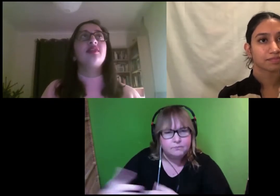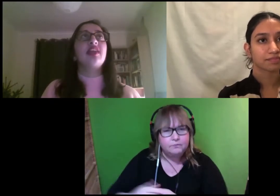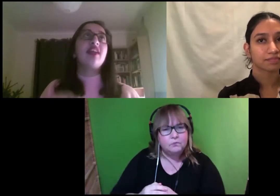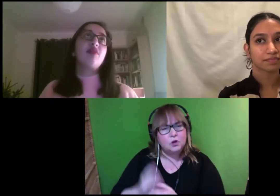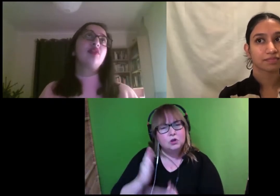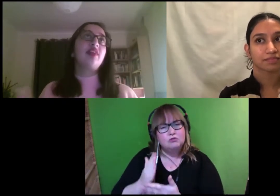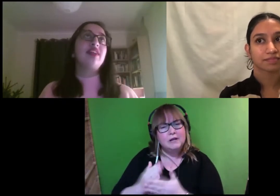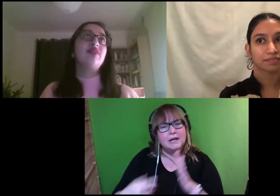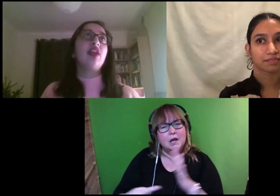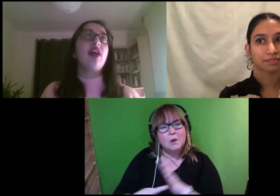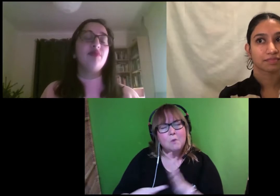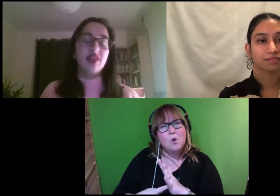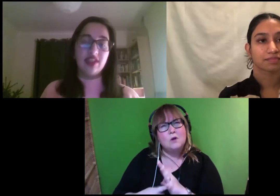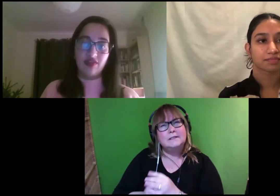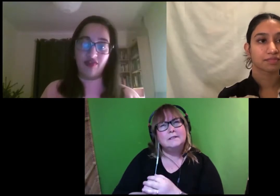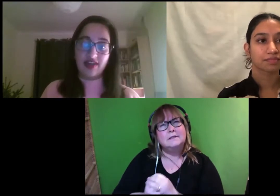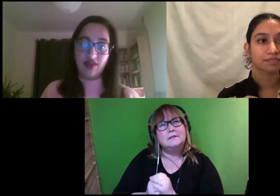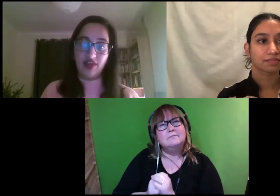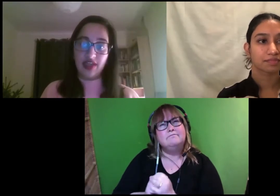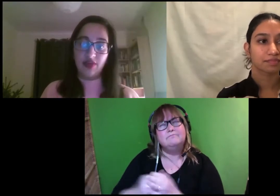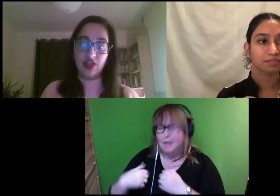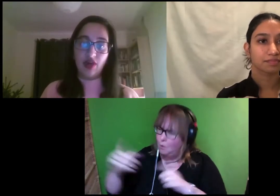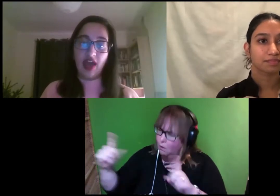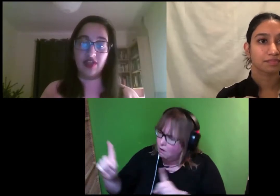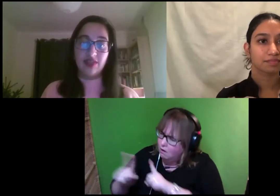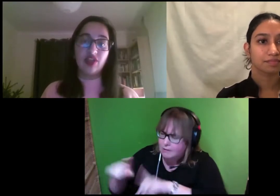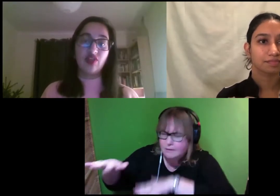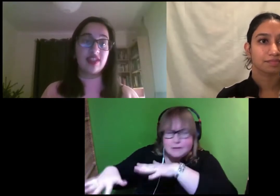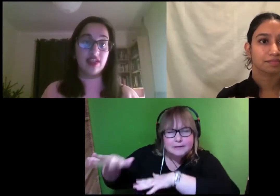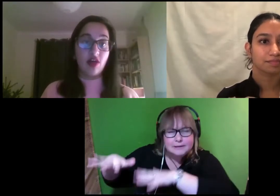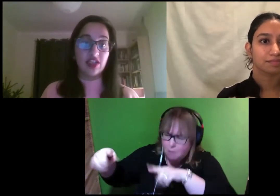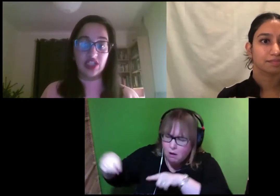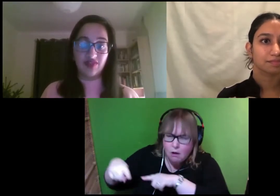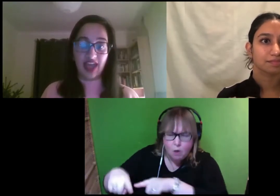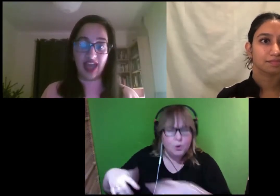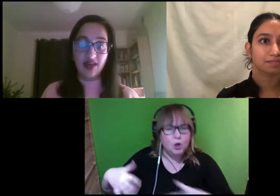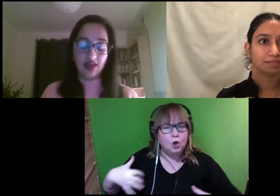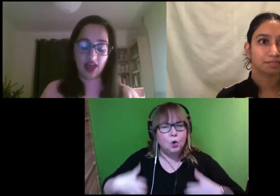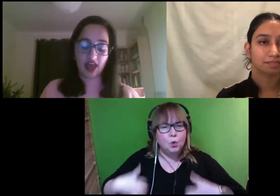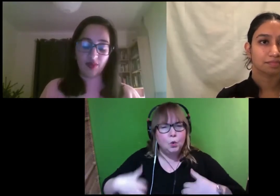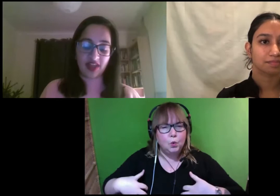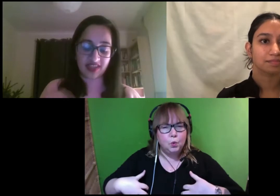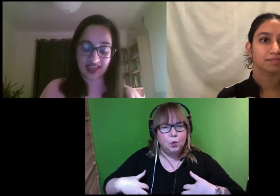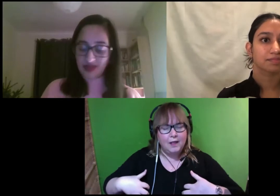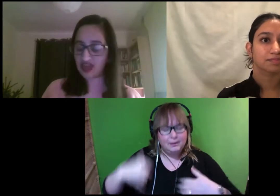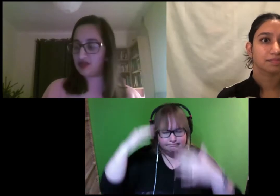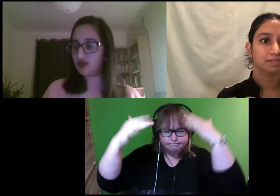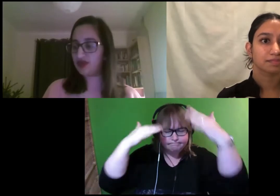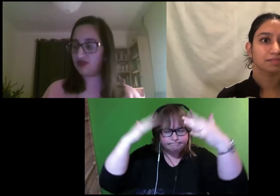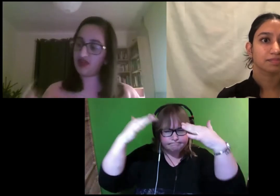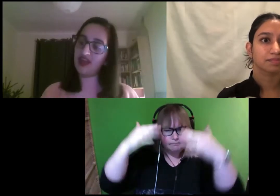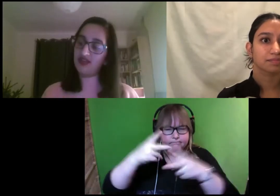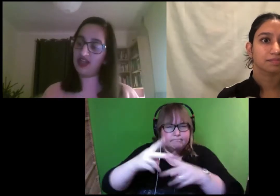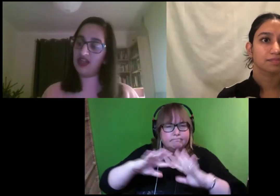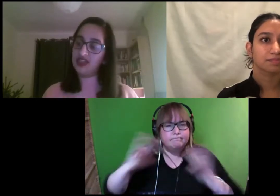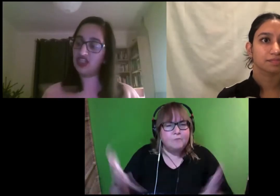pertinent in our creative alignment is the fact that we, you know, have a deep interest in ecologies of care, but at the same time